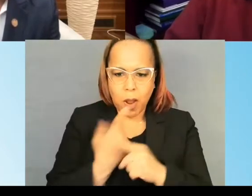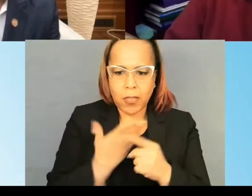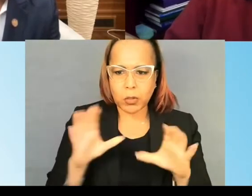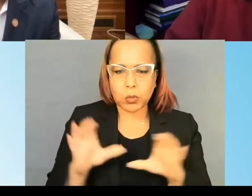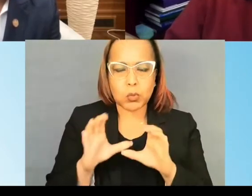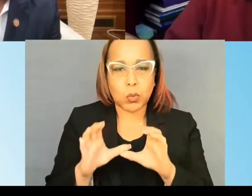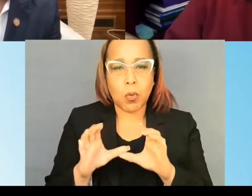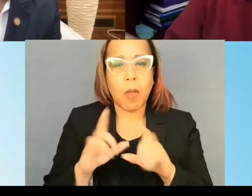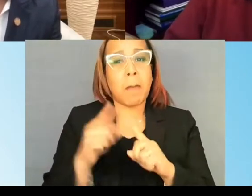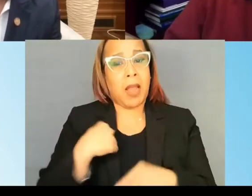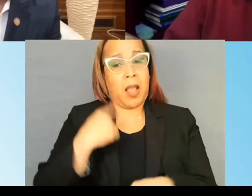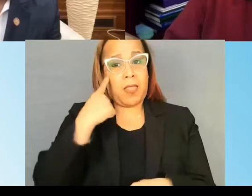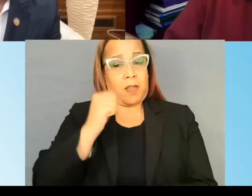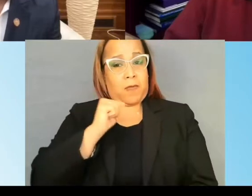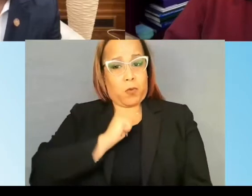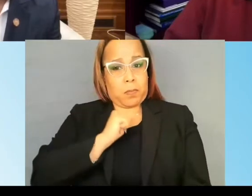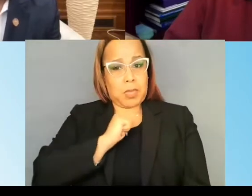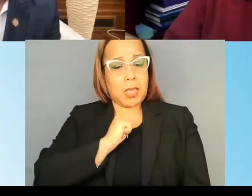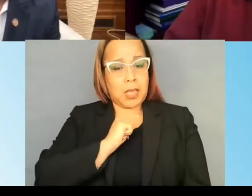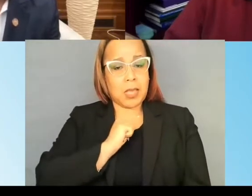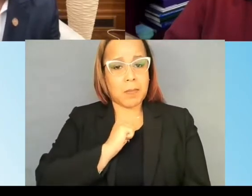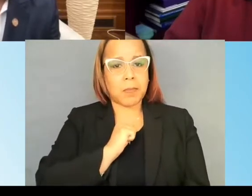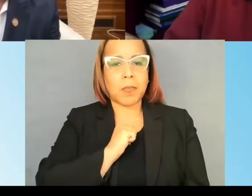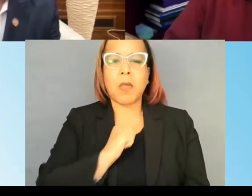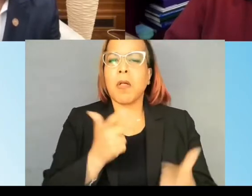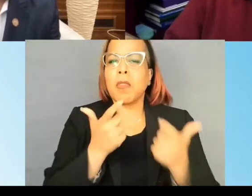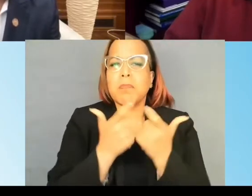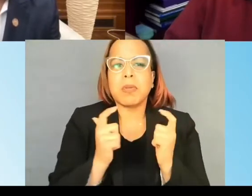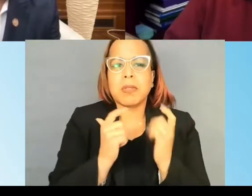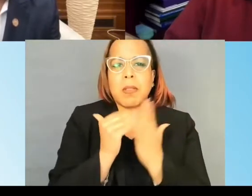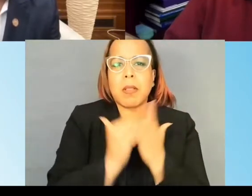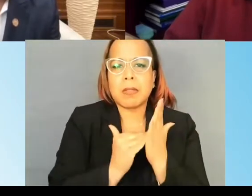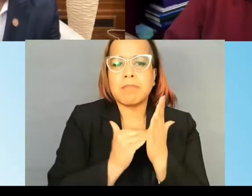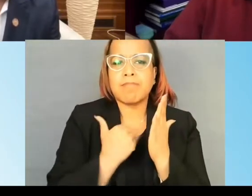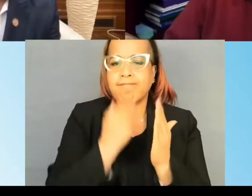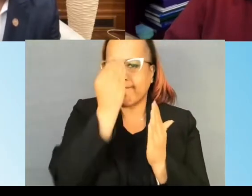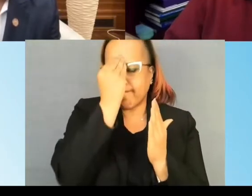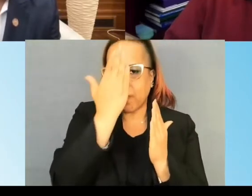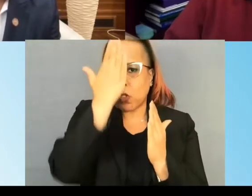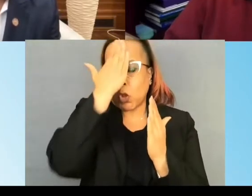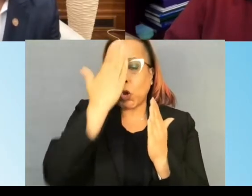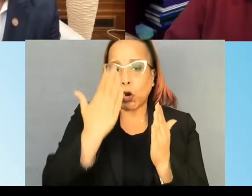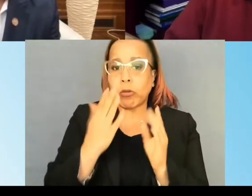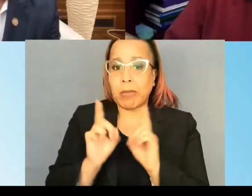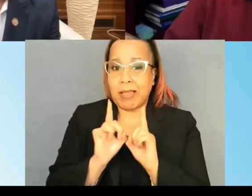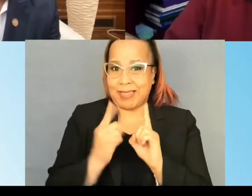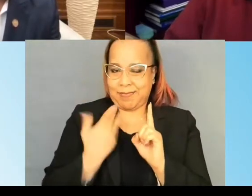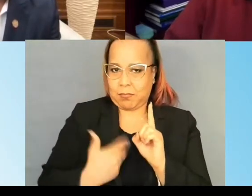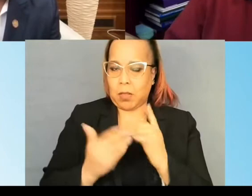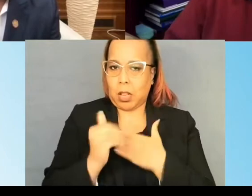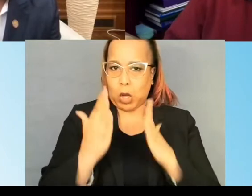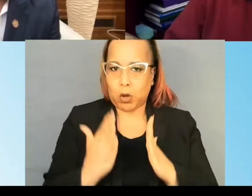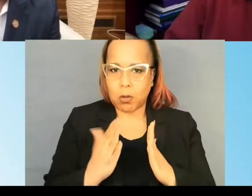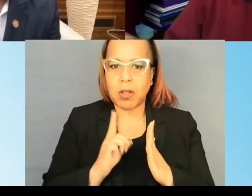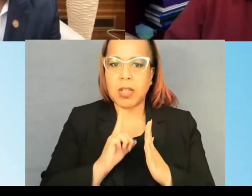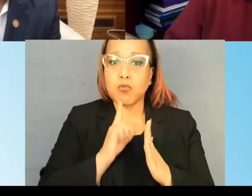But I think for me, the biggest lesson learned for as a leader is really to